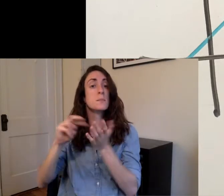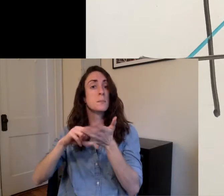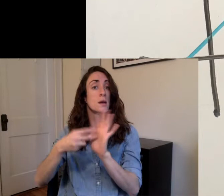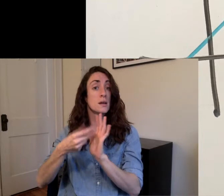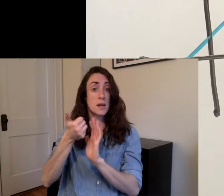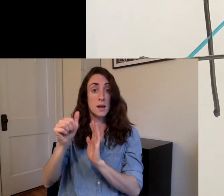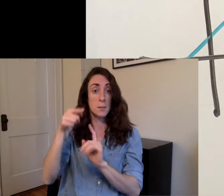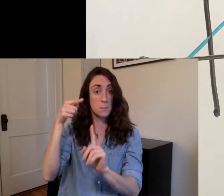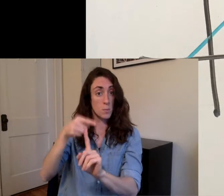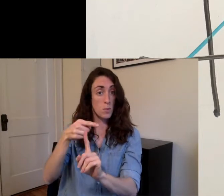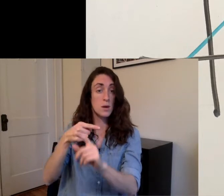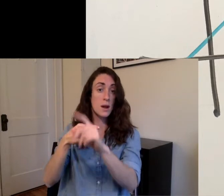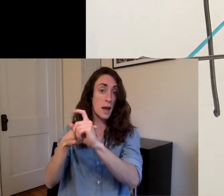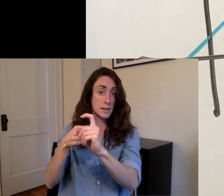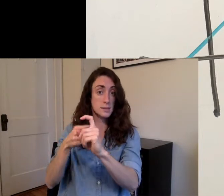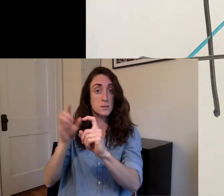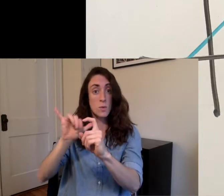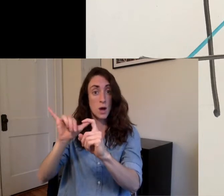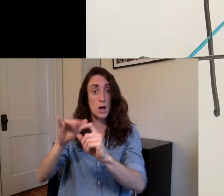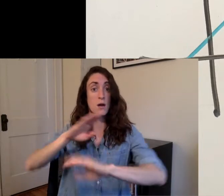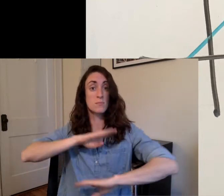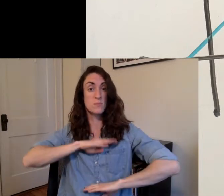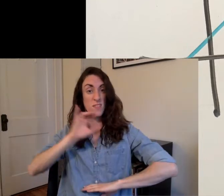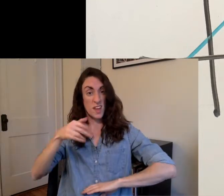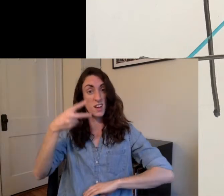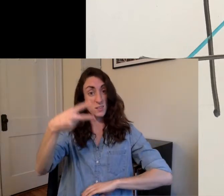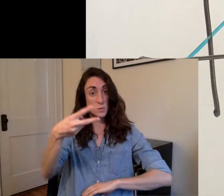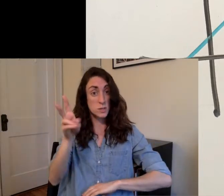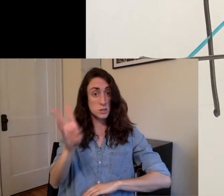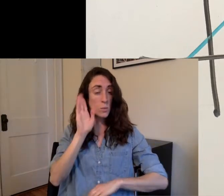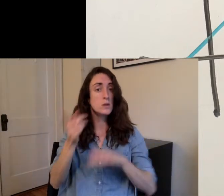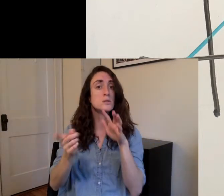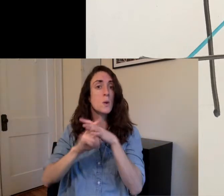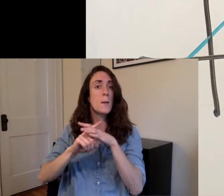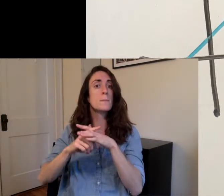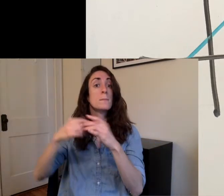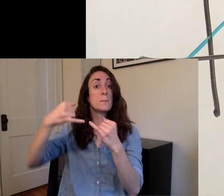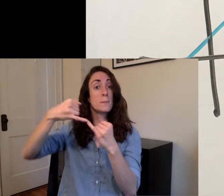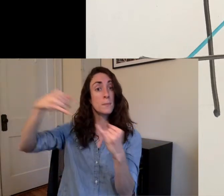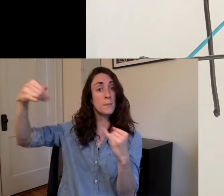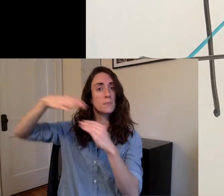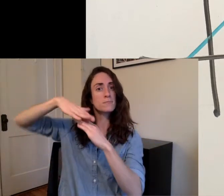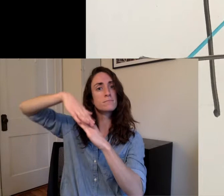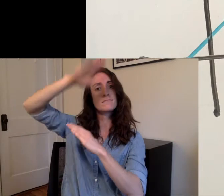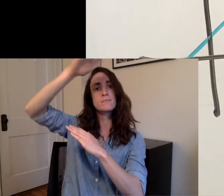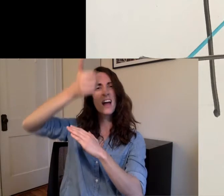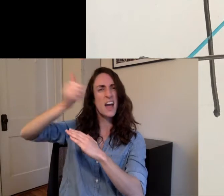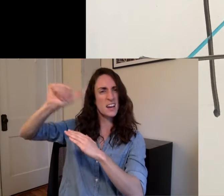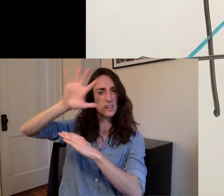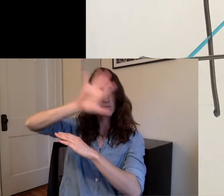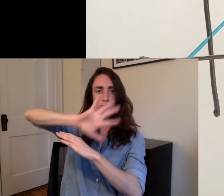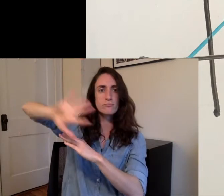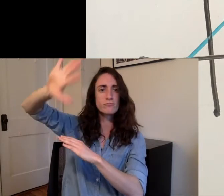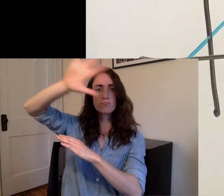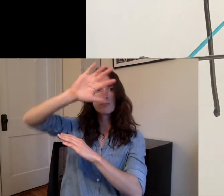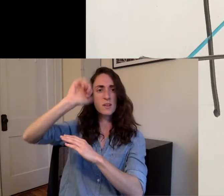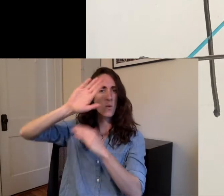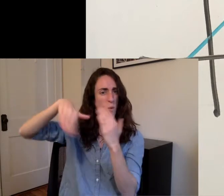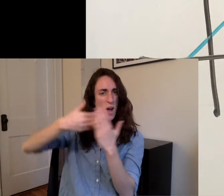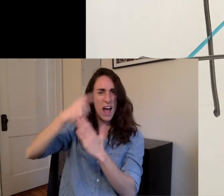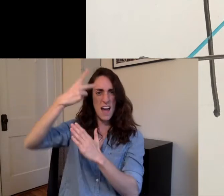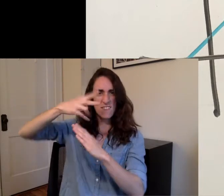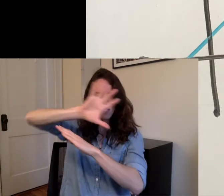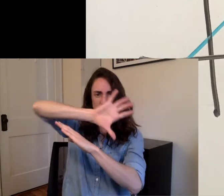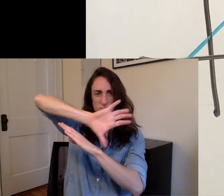is greater than mx plus b, it means that any point x and y that satisfies the inequality will show up in the solution. And that's going to